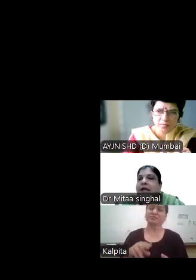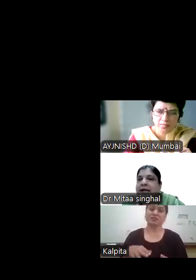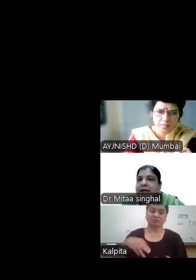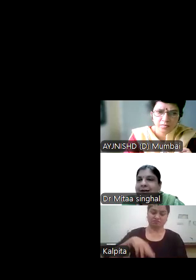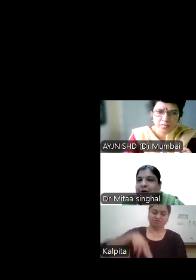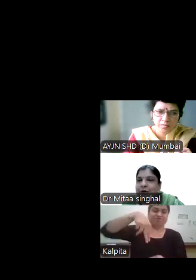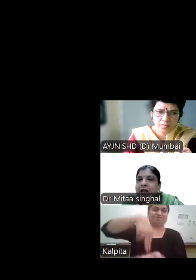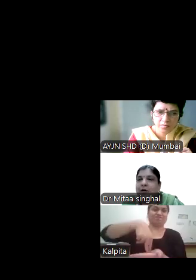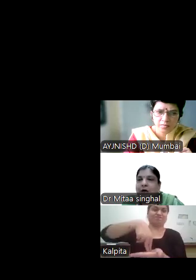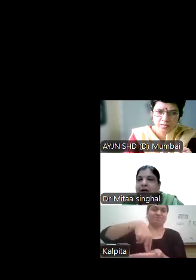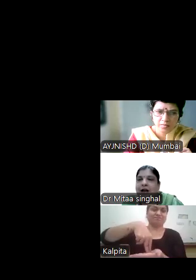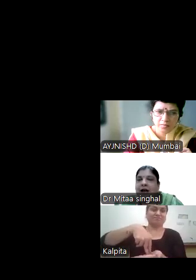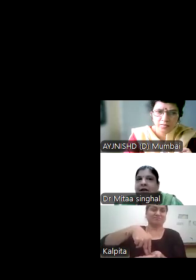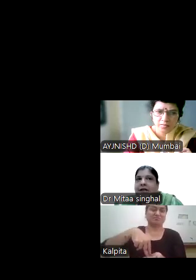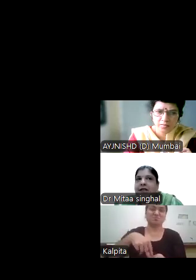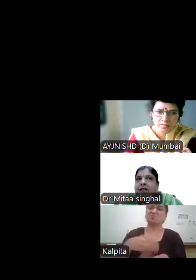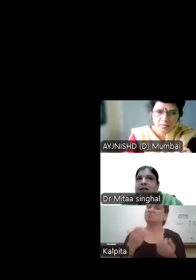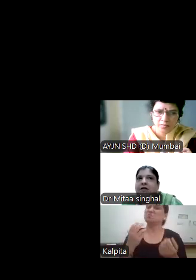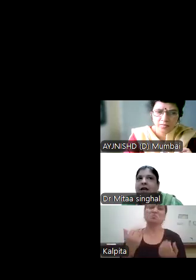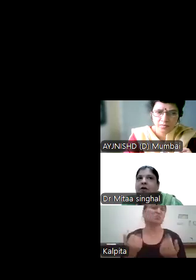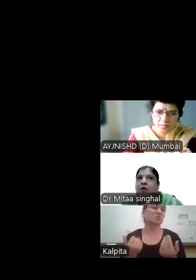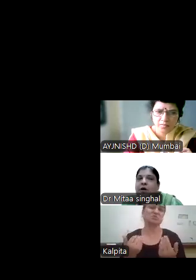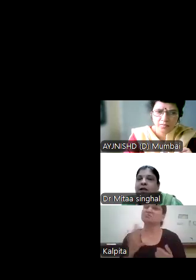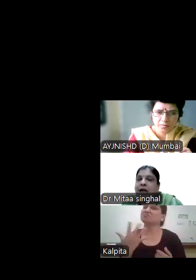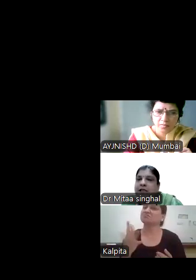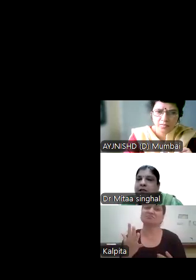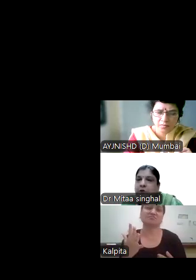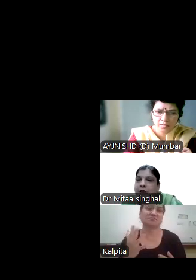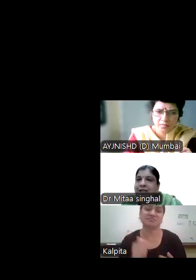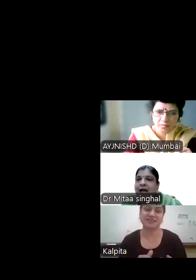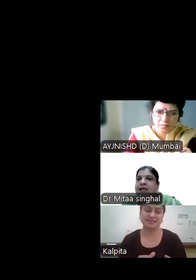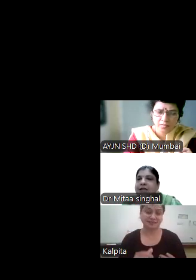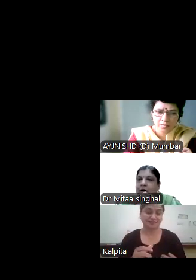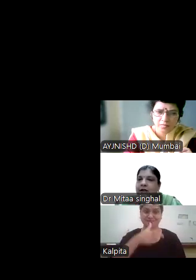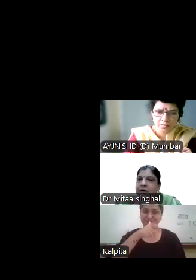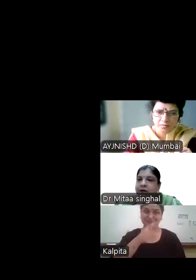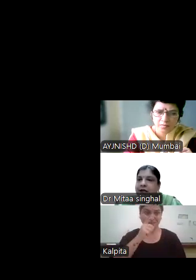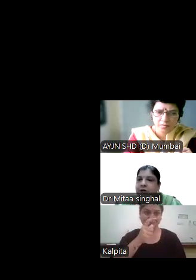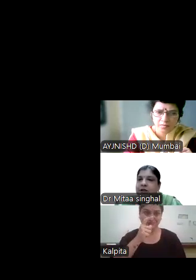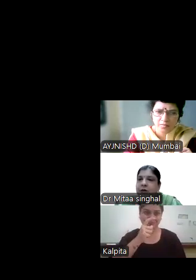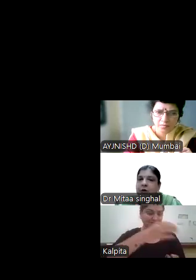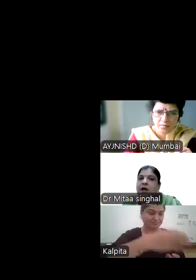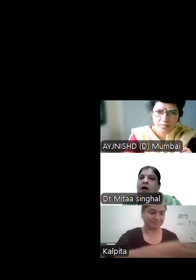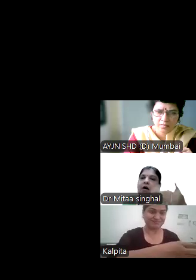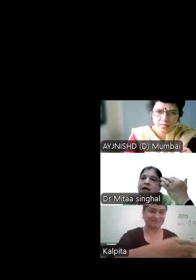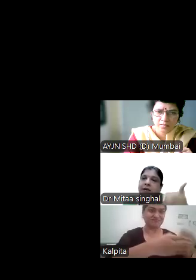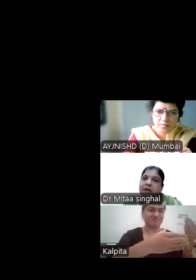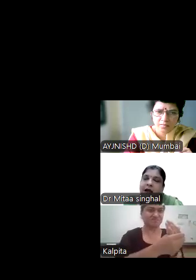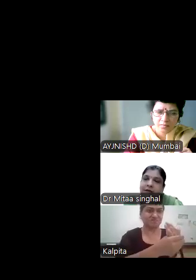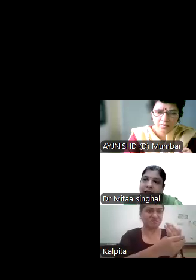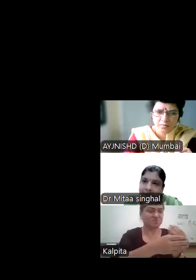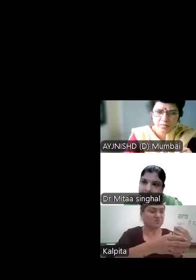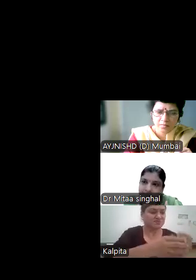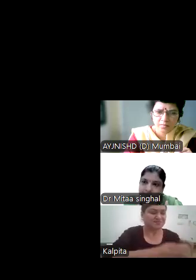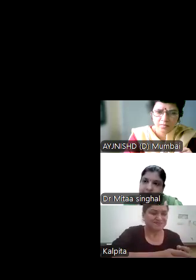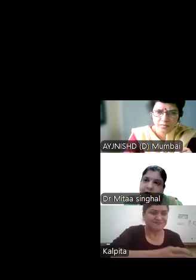poor midline control. Whatever activity he's trying to hold the glass with both his hands, he's not able to take it to his mouth. Or he may be